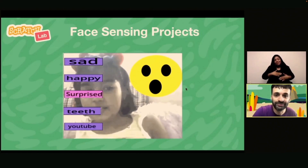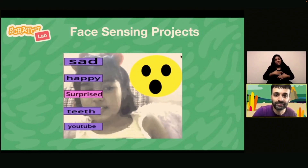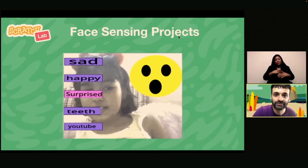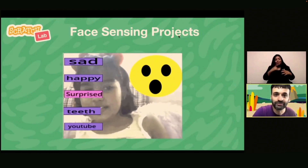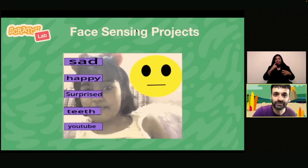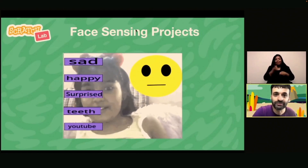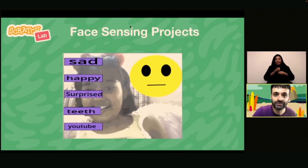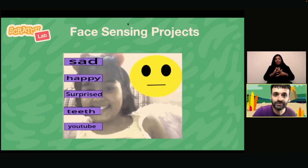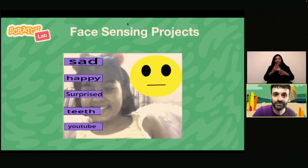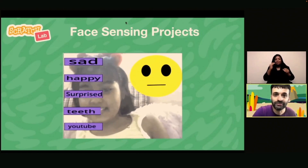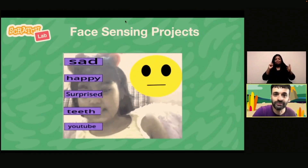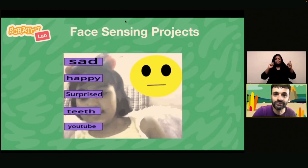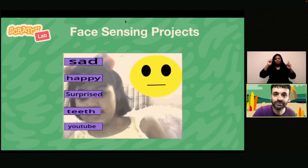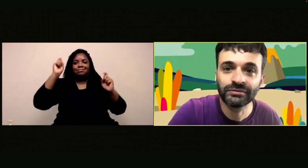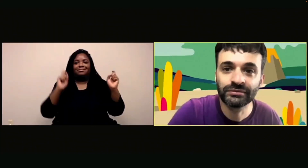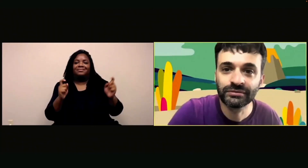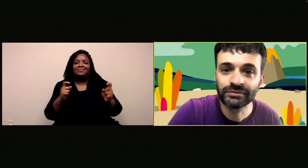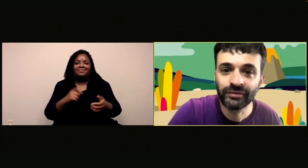is.